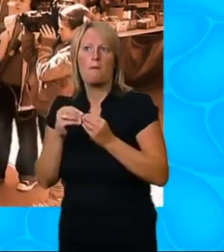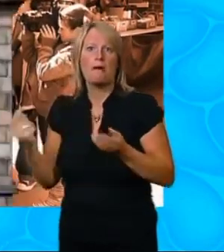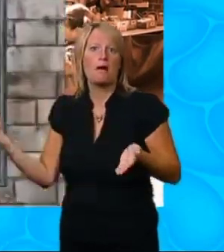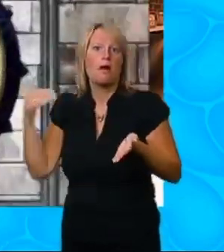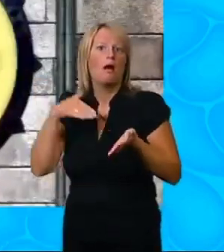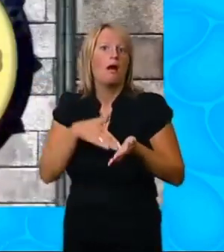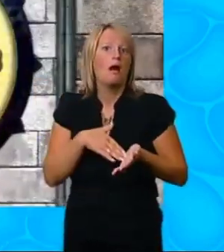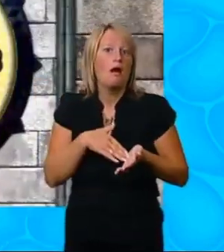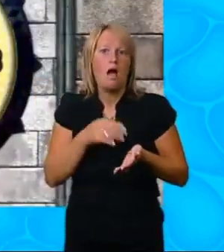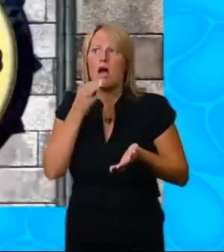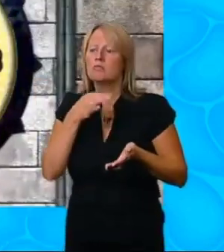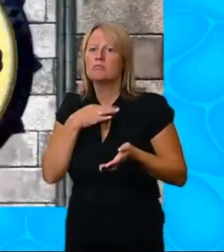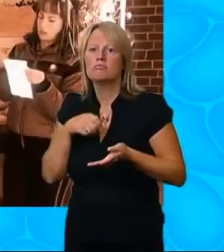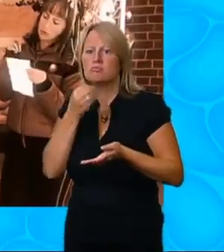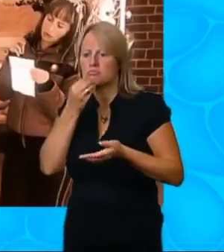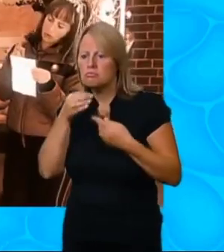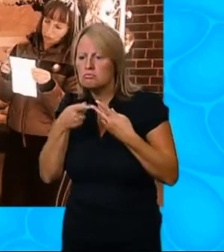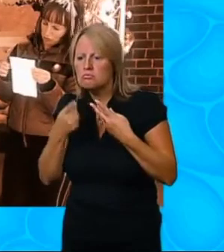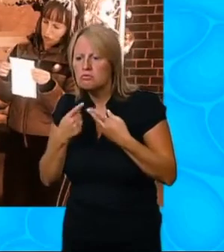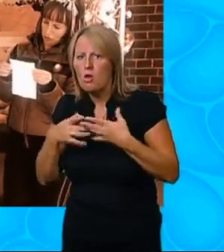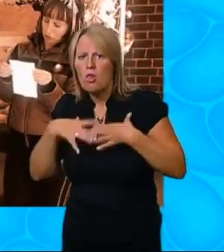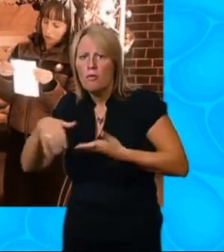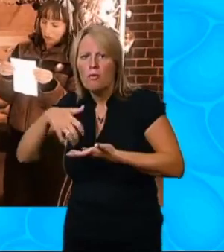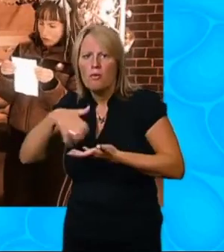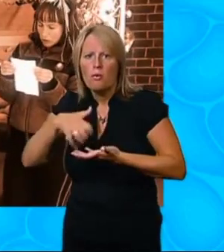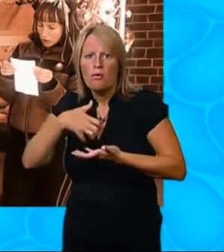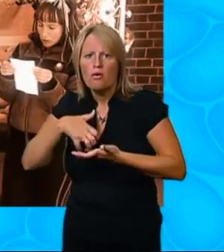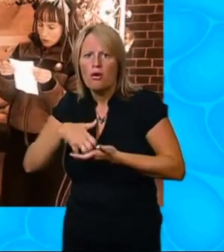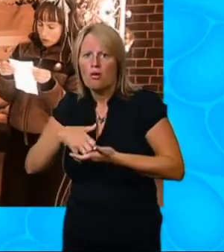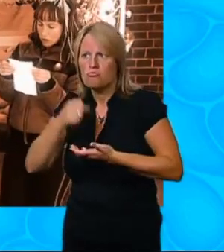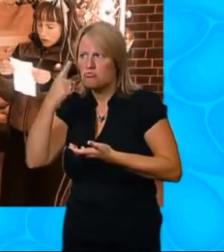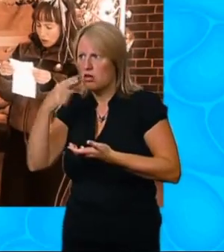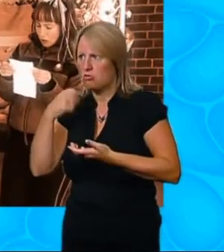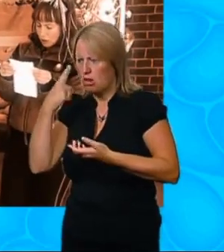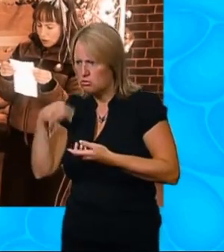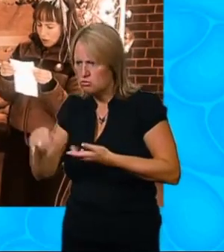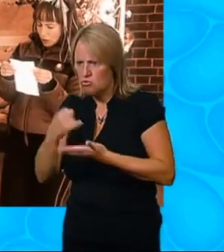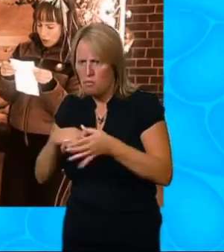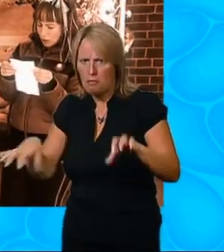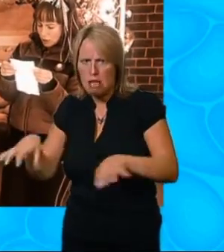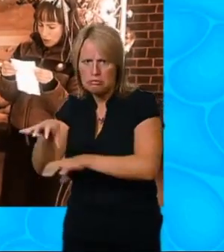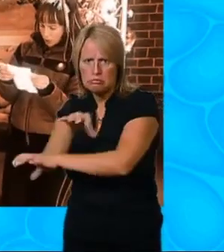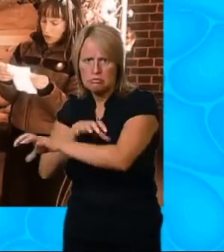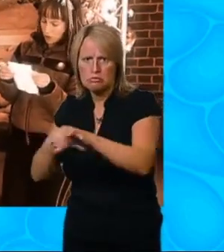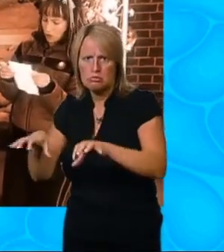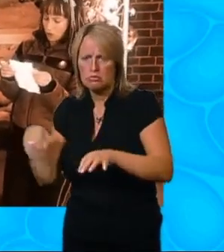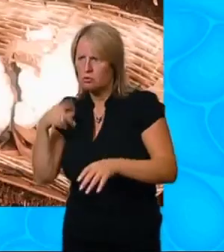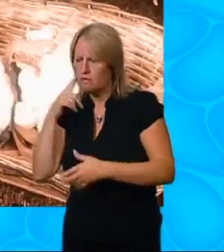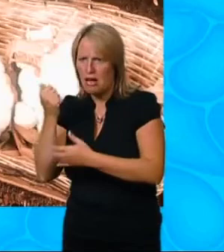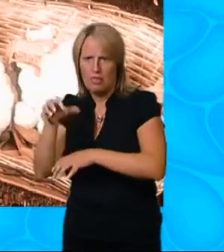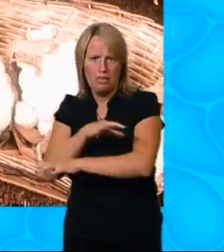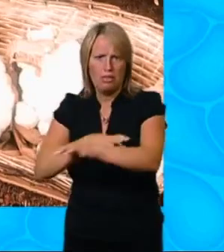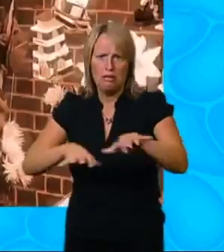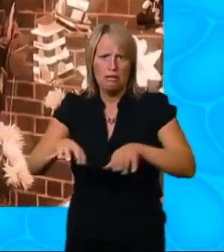film. Then at 2 o'clock, when Bobby came to my stall to do her shopping, everything she asked for was in the wrong place because Mickey John